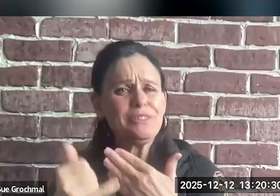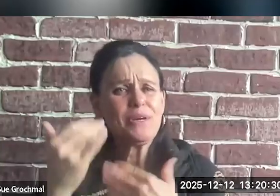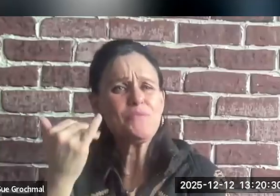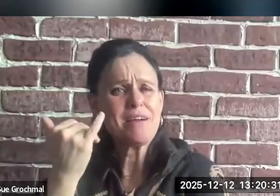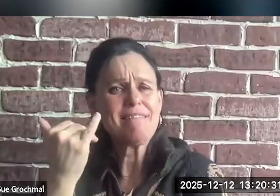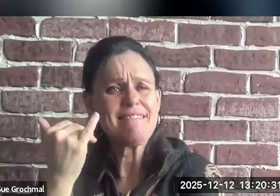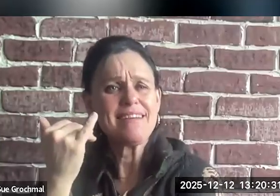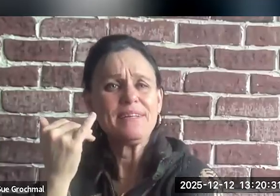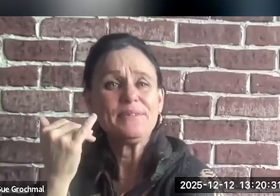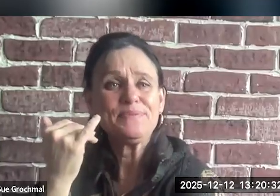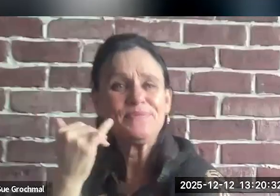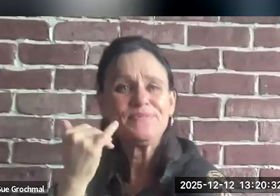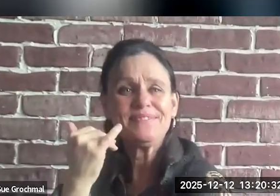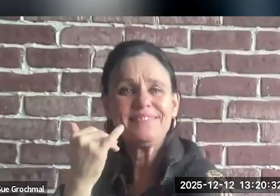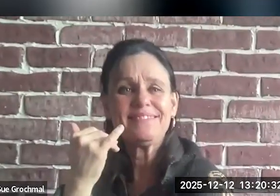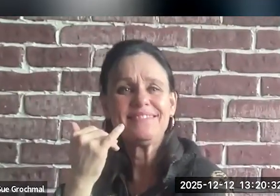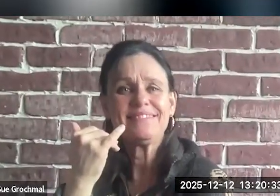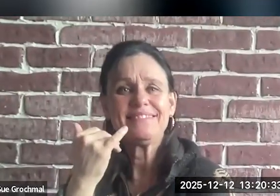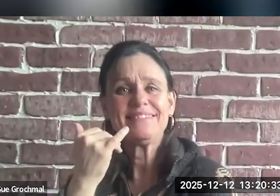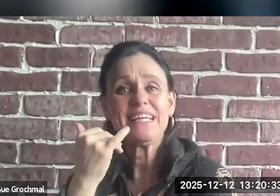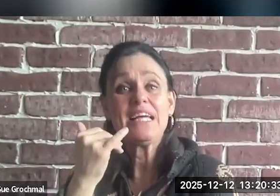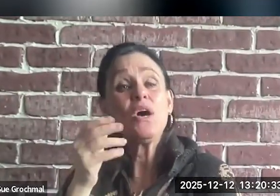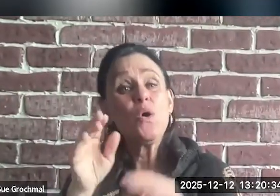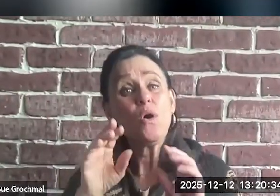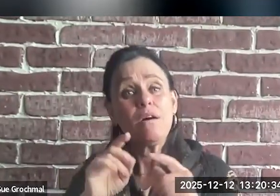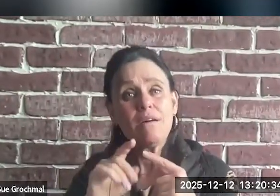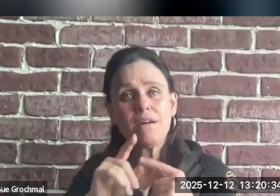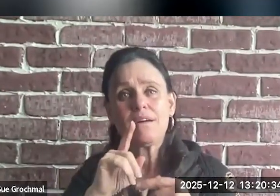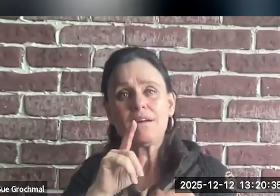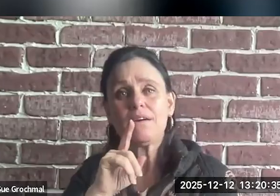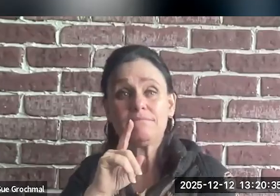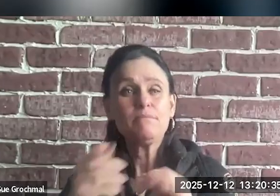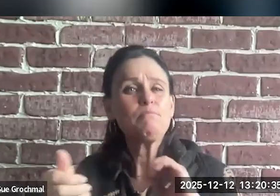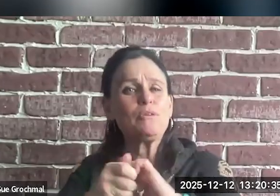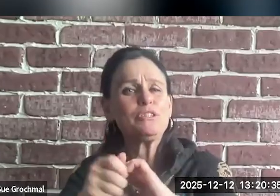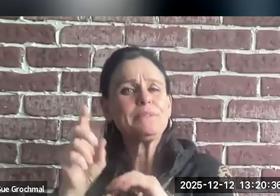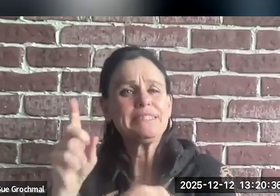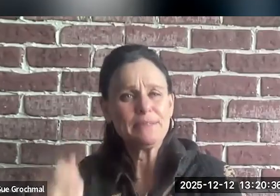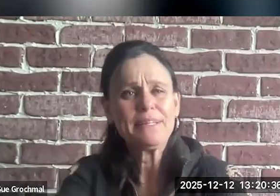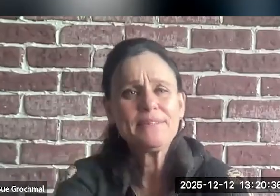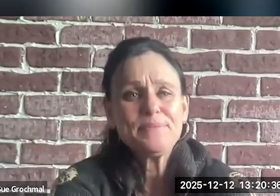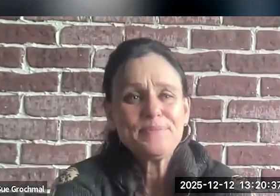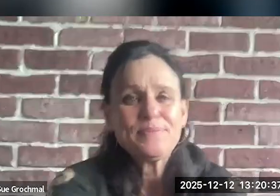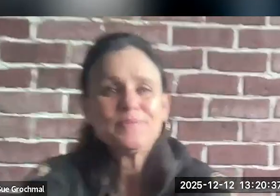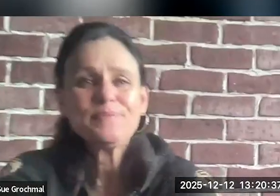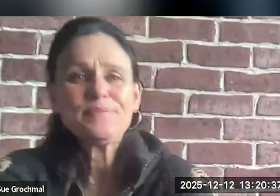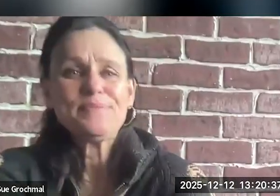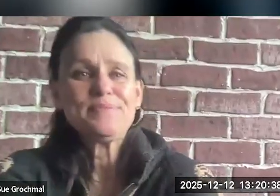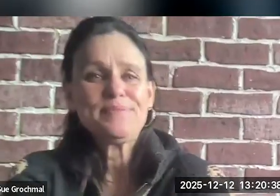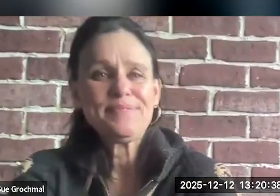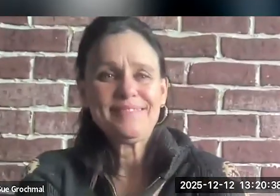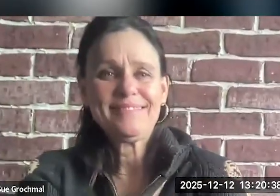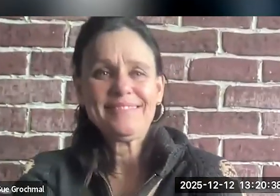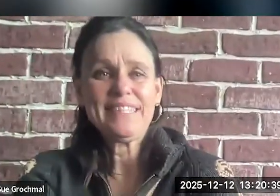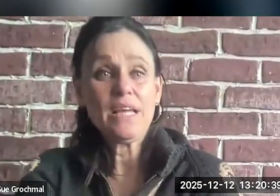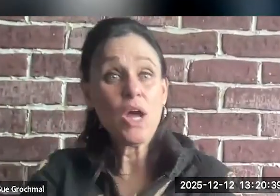is a national OPD, which is an organization of persons with disabilities. And basically, we serve as a facilitator of